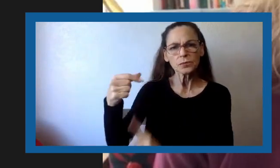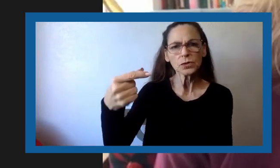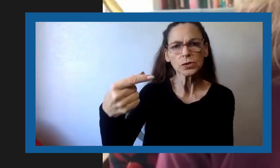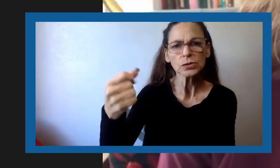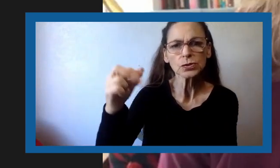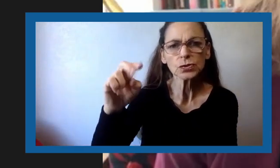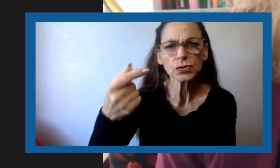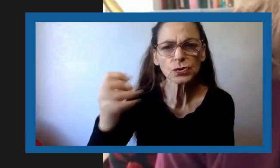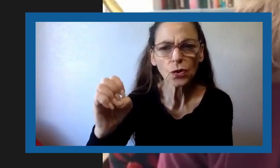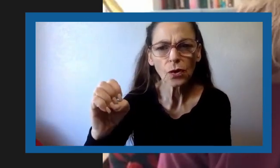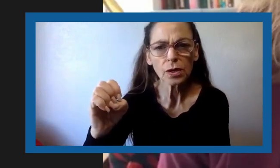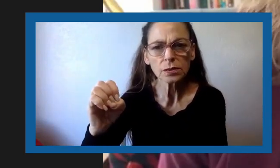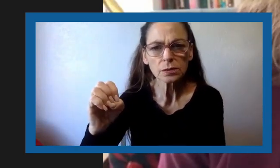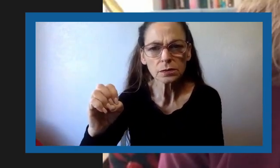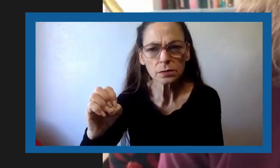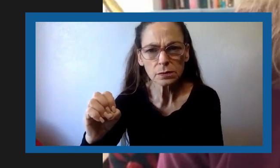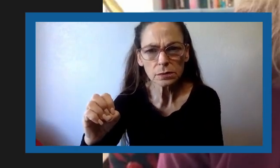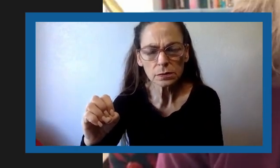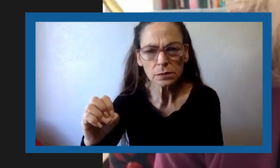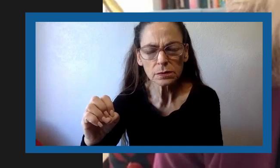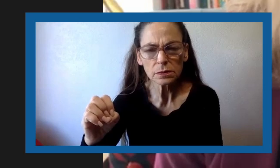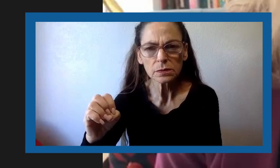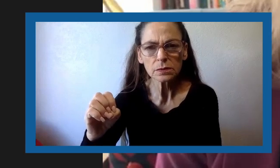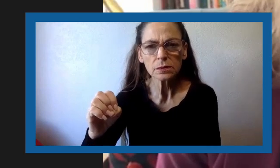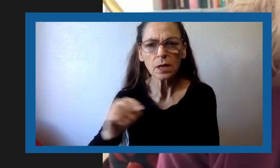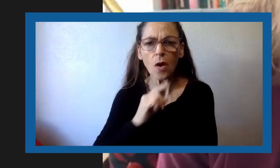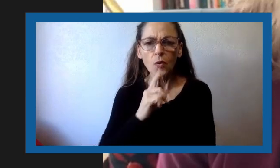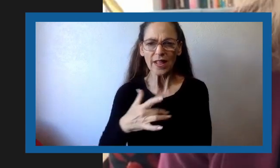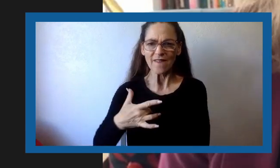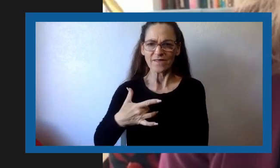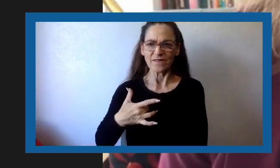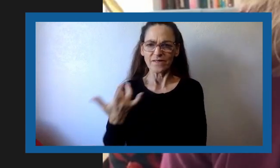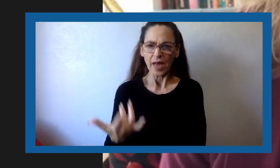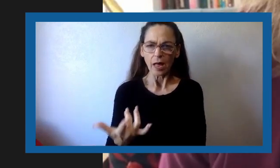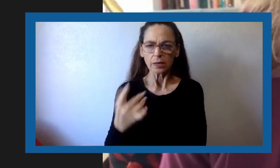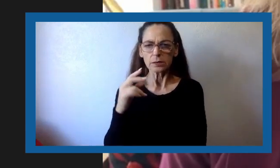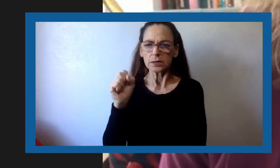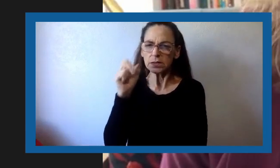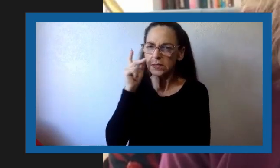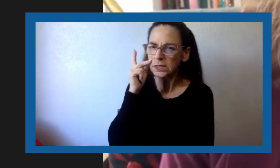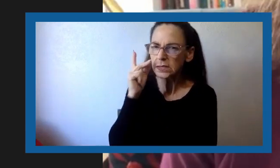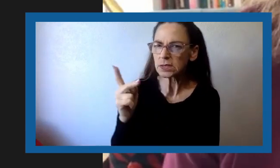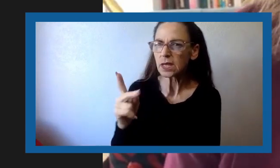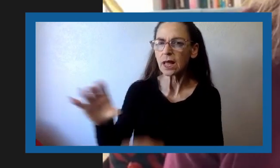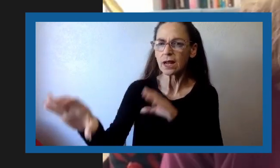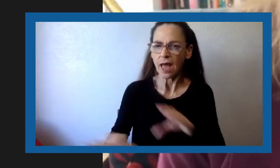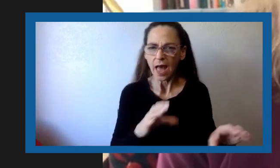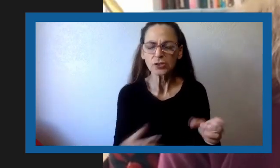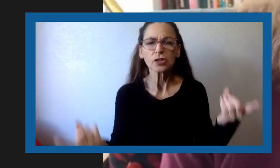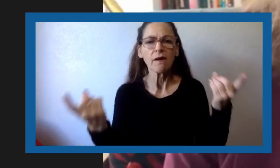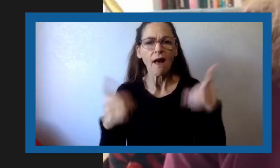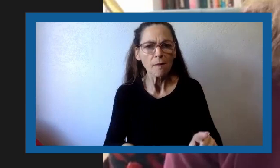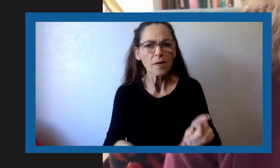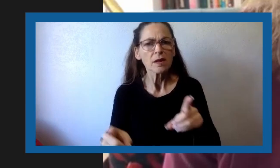quote that those who forget their past are doomed to repeat it. And I really felt that we were seeing that actually happening